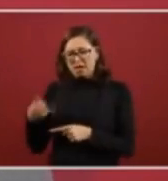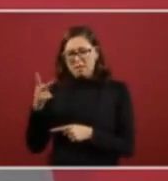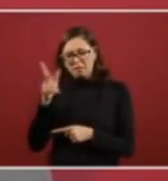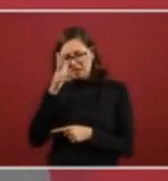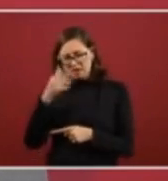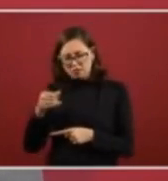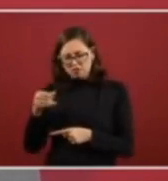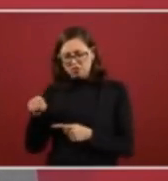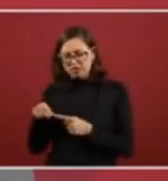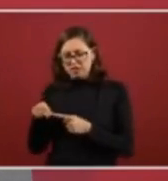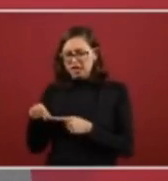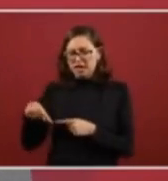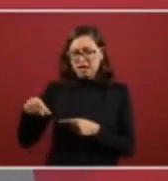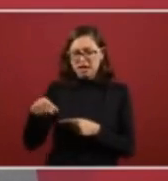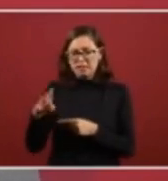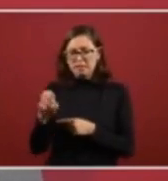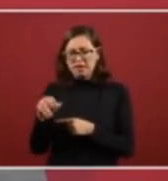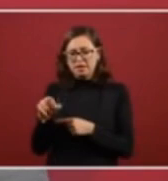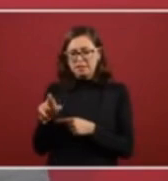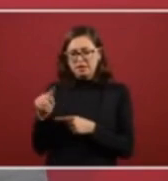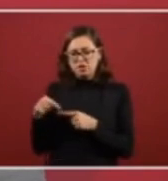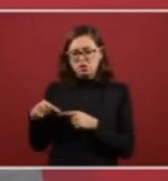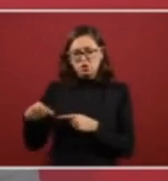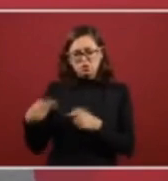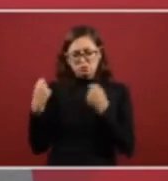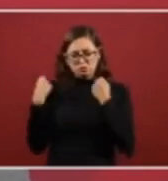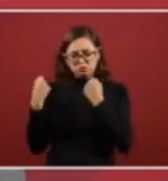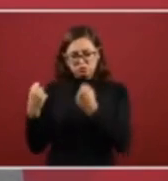from Villahermosa to Benemérito,